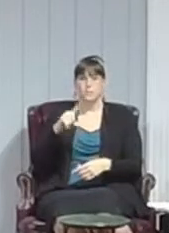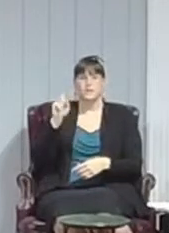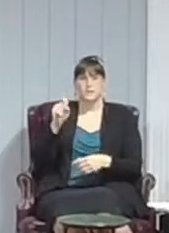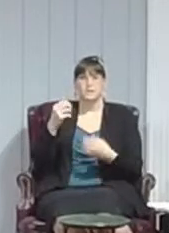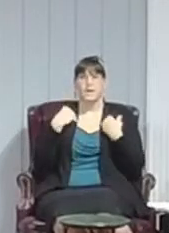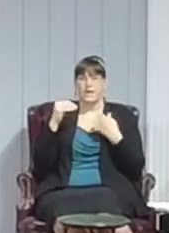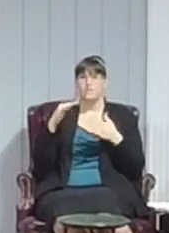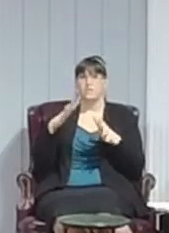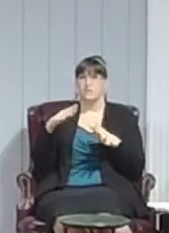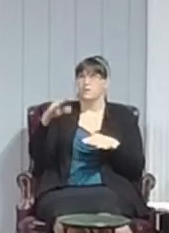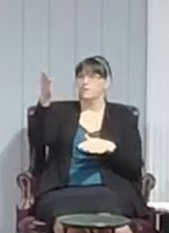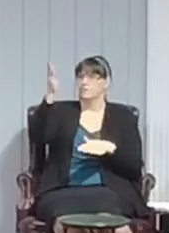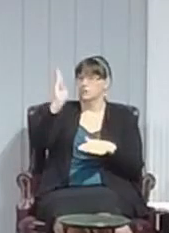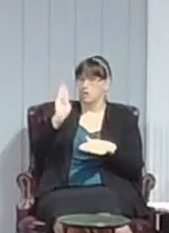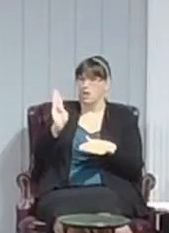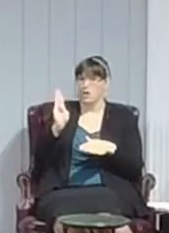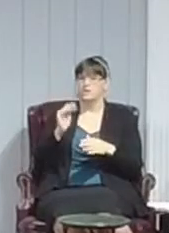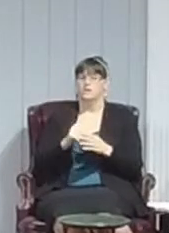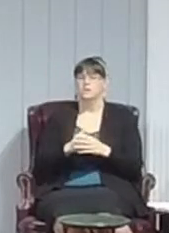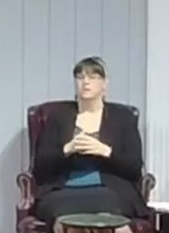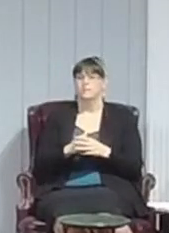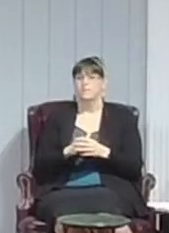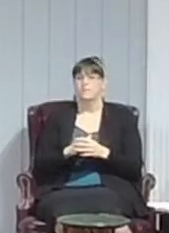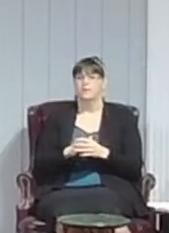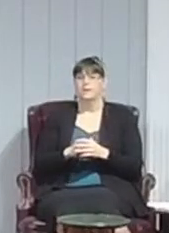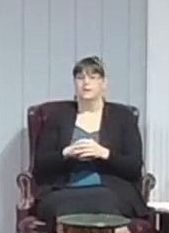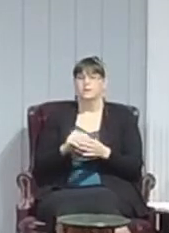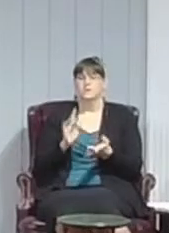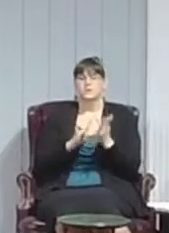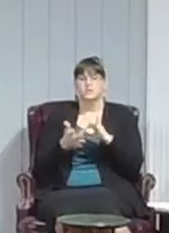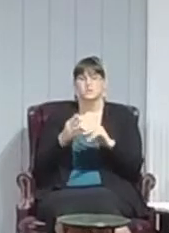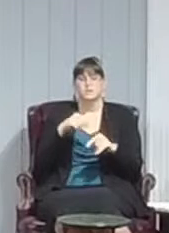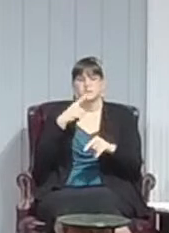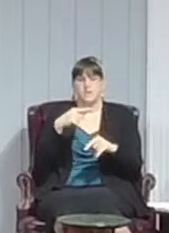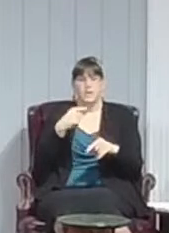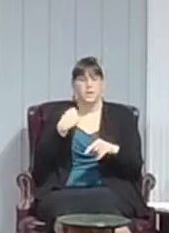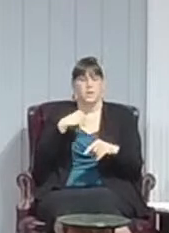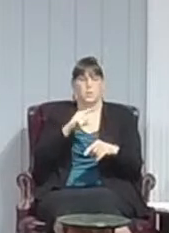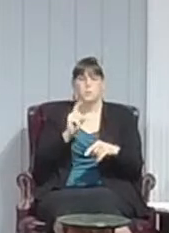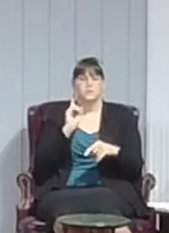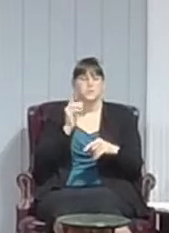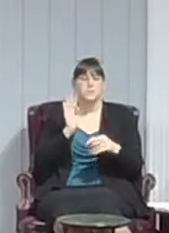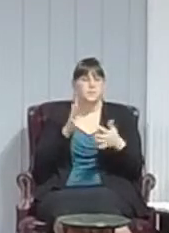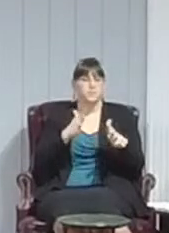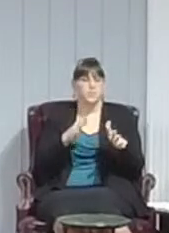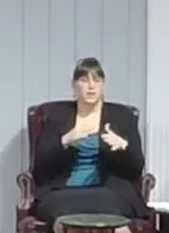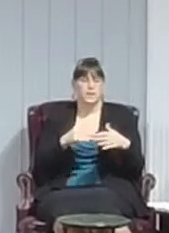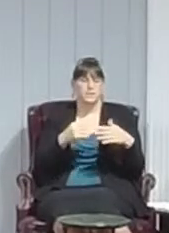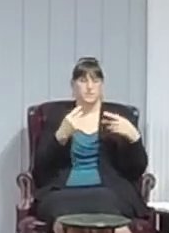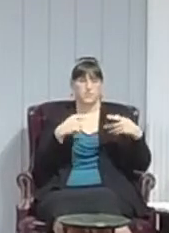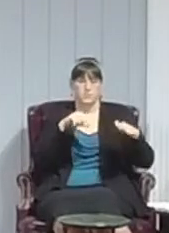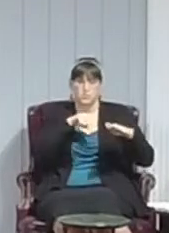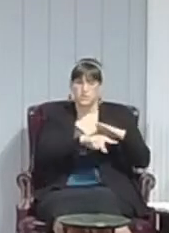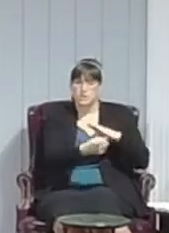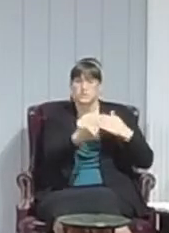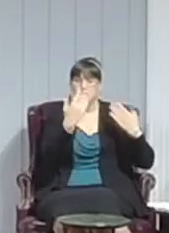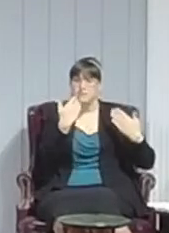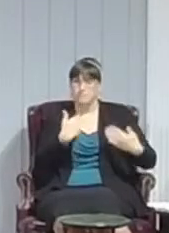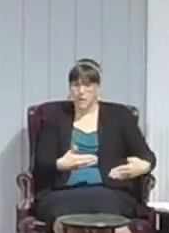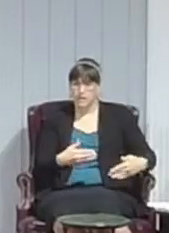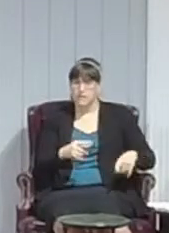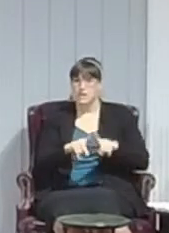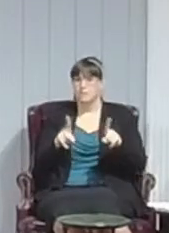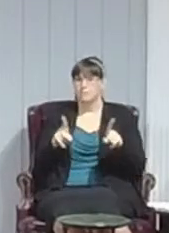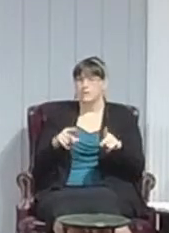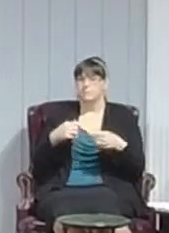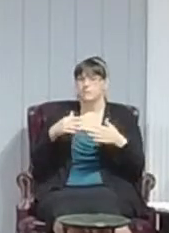God. Jesus said that a man ought not to fear the one who just kills the body, but instead fear the one who